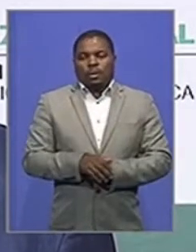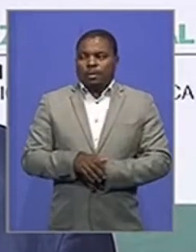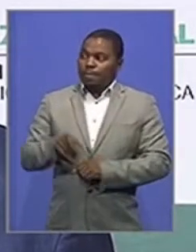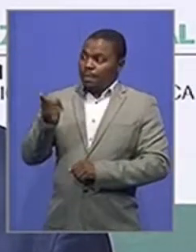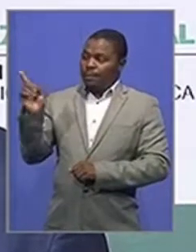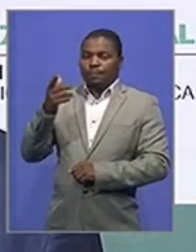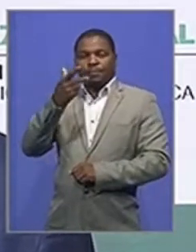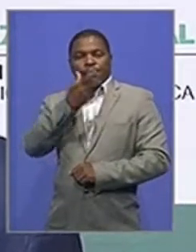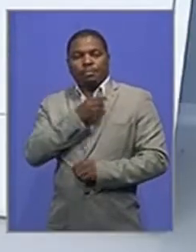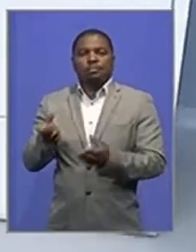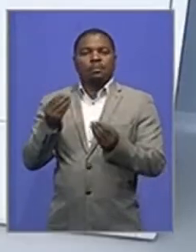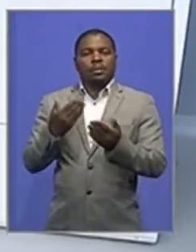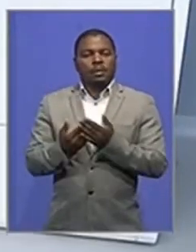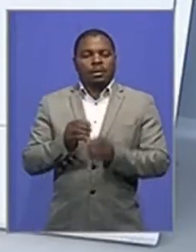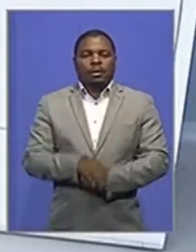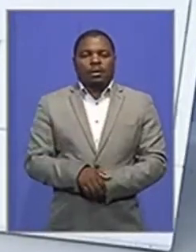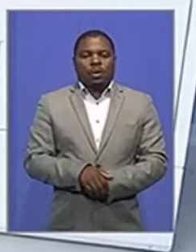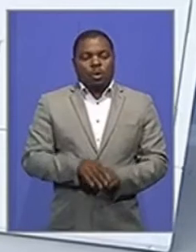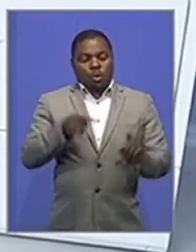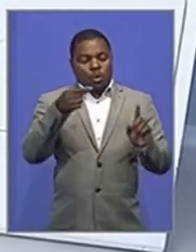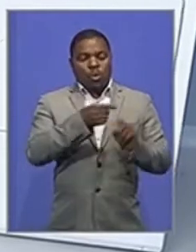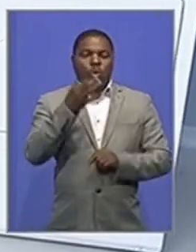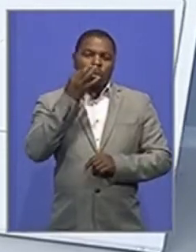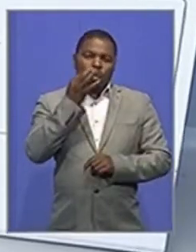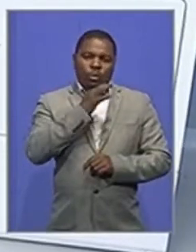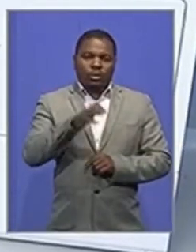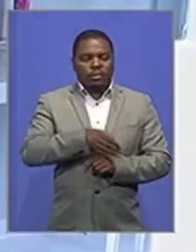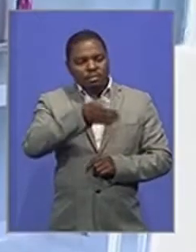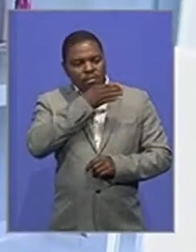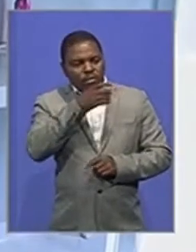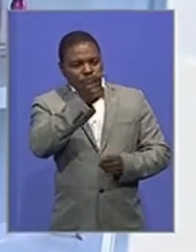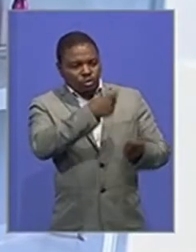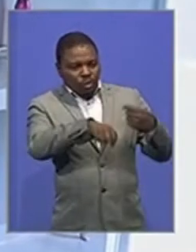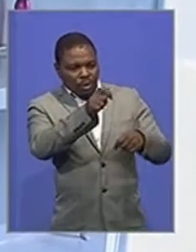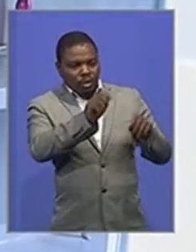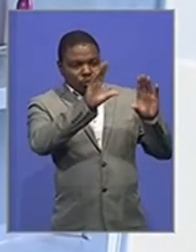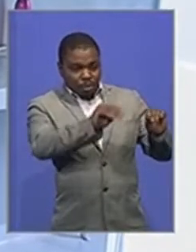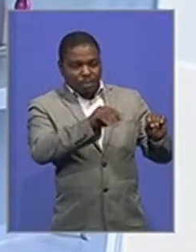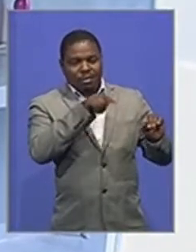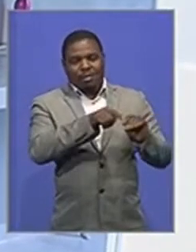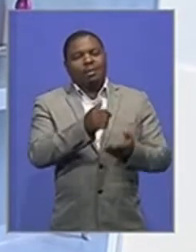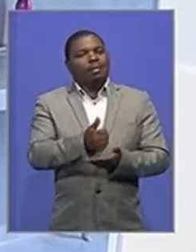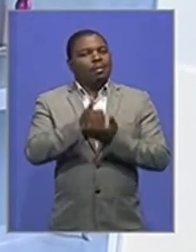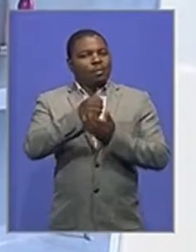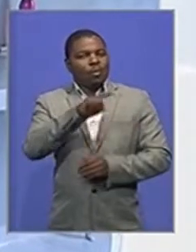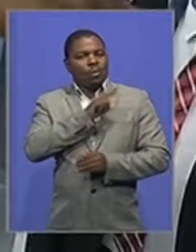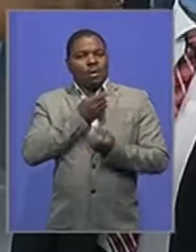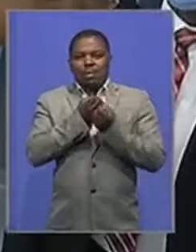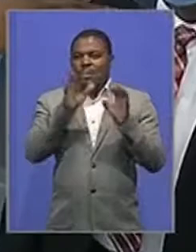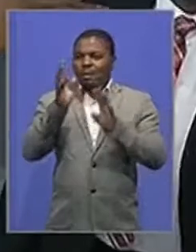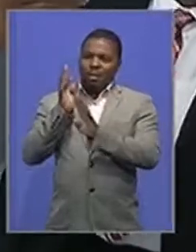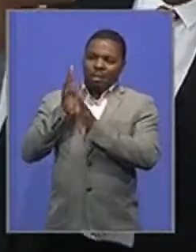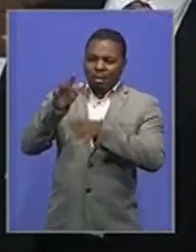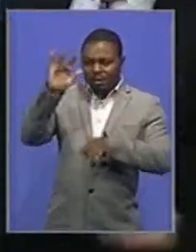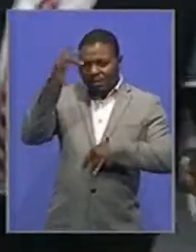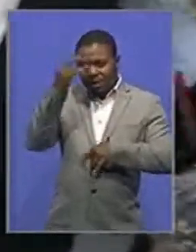as we had indicated. Mkhize o re thibelo ya thekiso ya tahi e thusitse ho theola palo ya bakudi ba amohelwang sepetlele. I want to